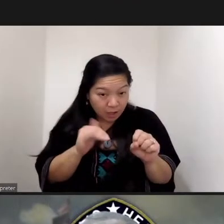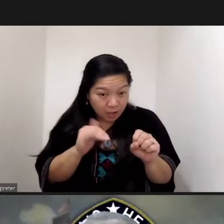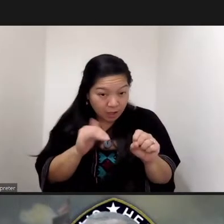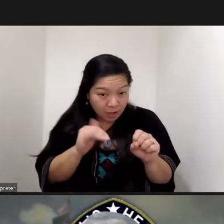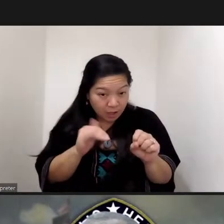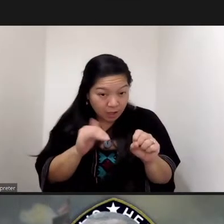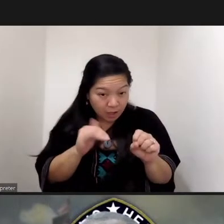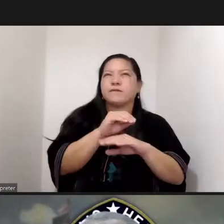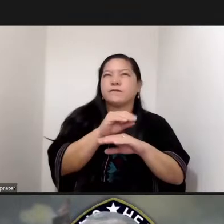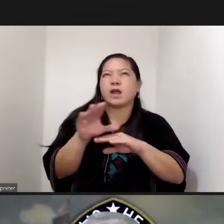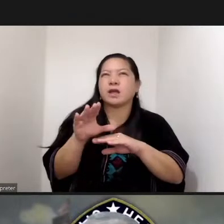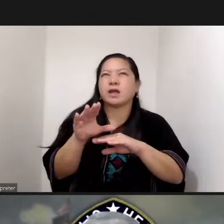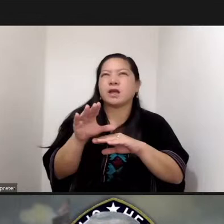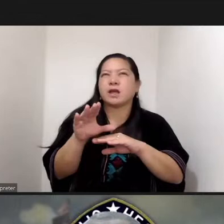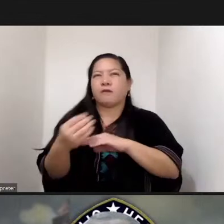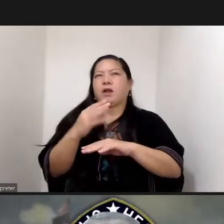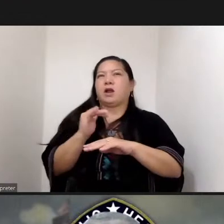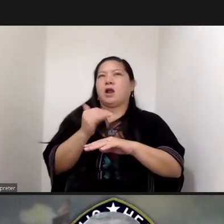our people's